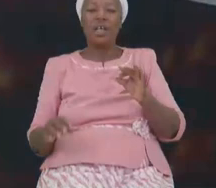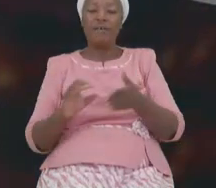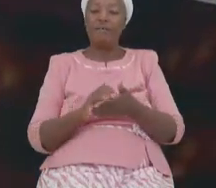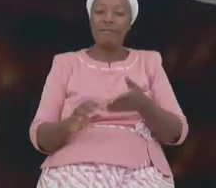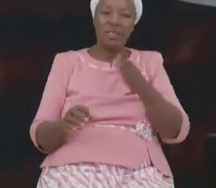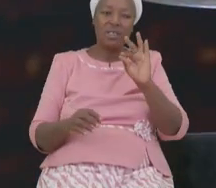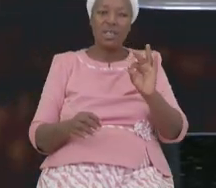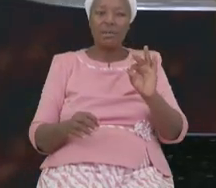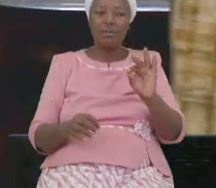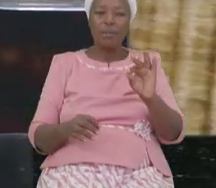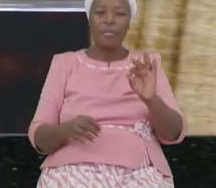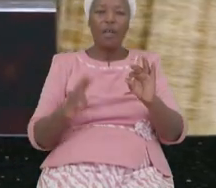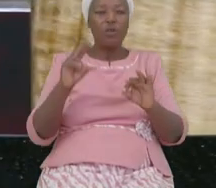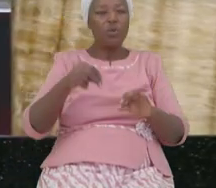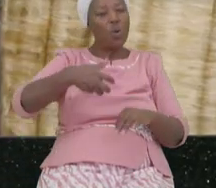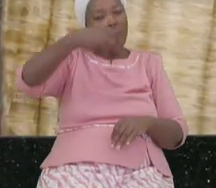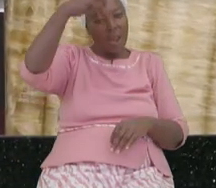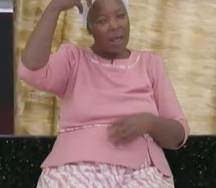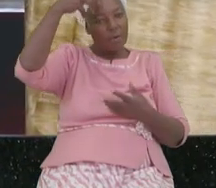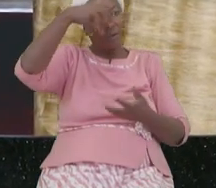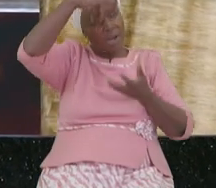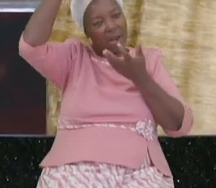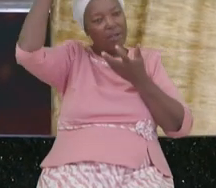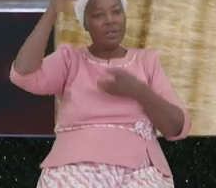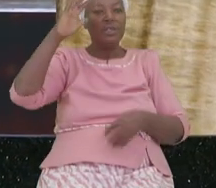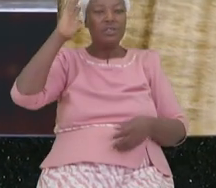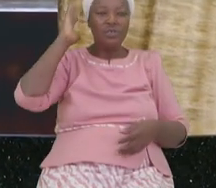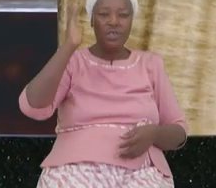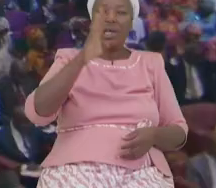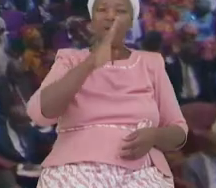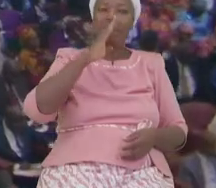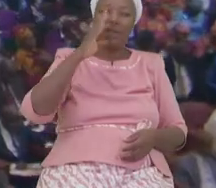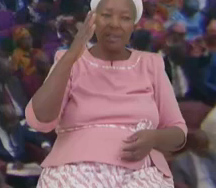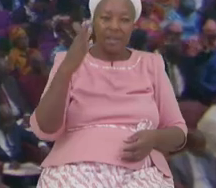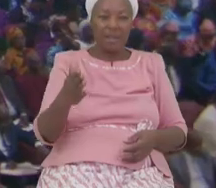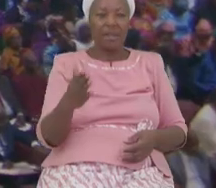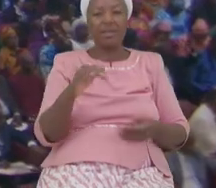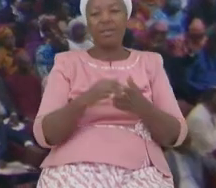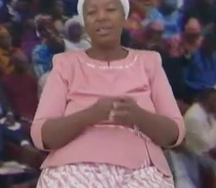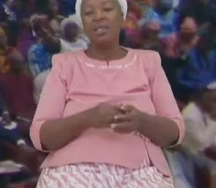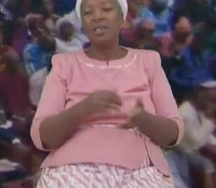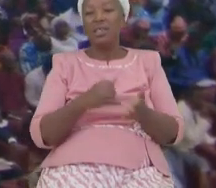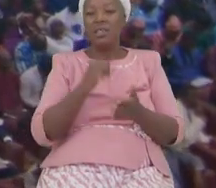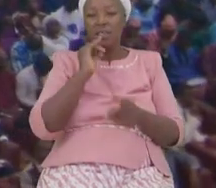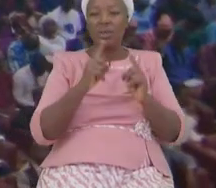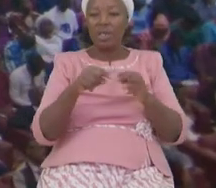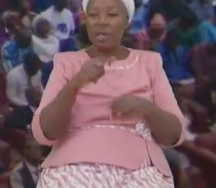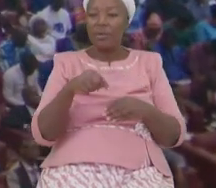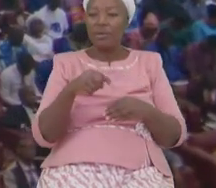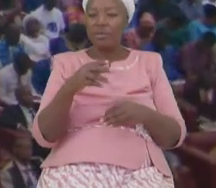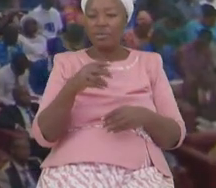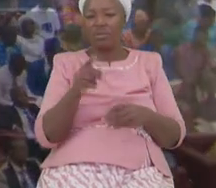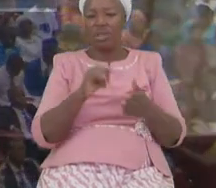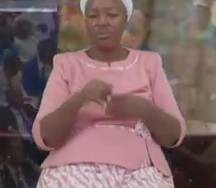verse 9, no lion shall be there. He's talking about those, they put